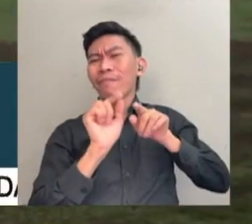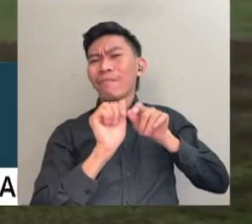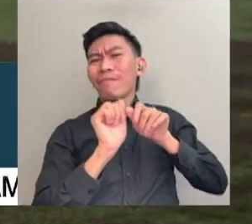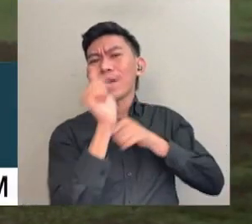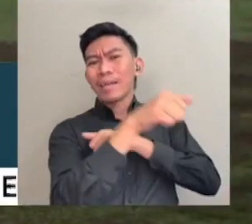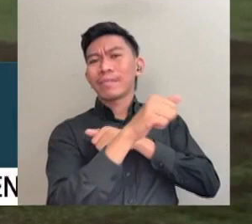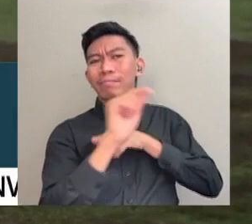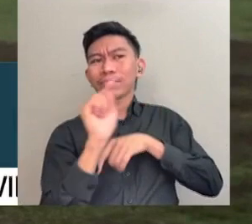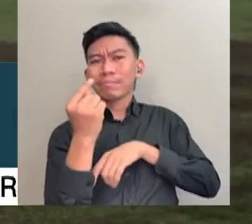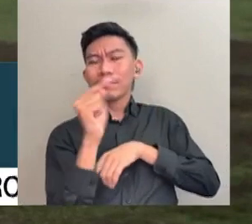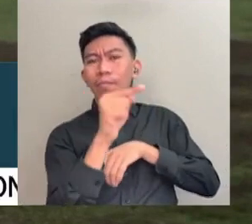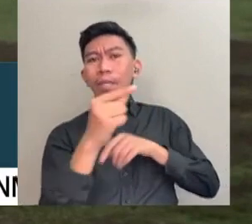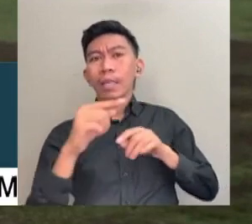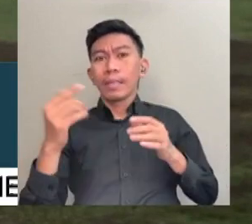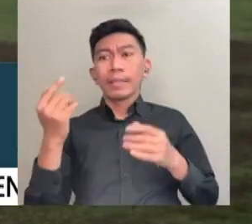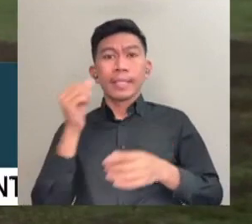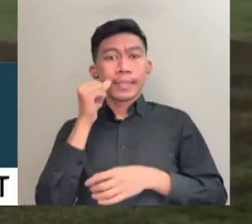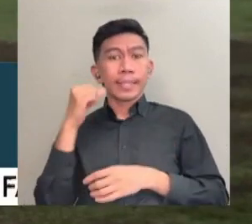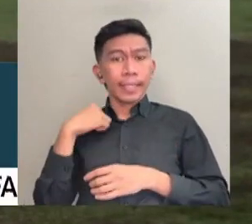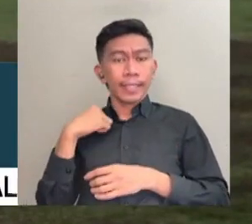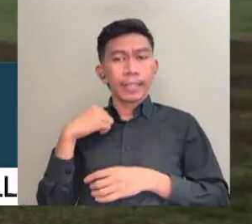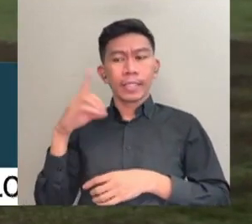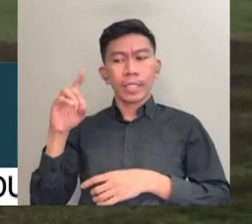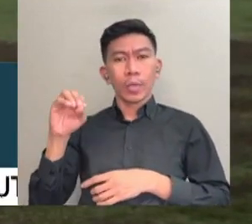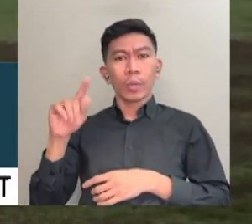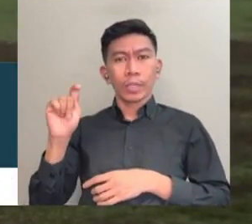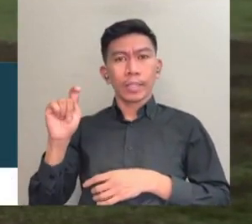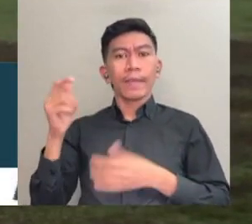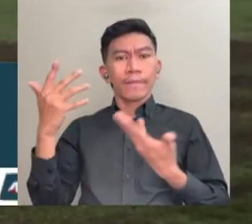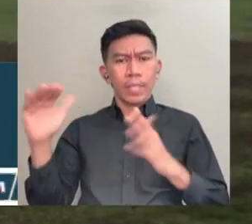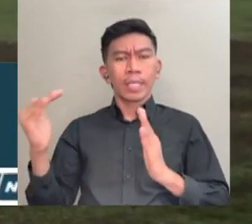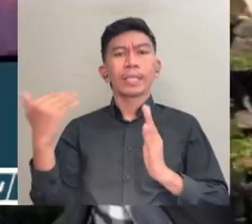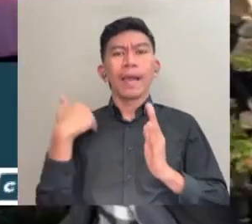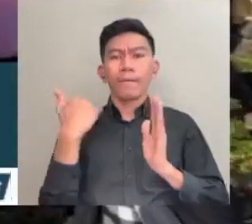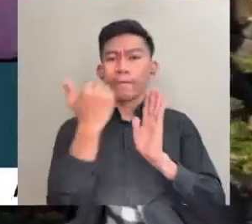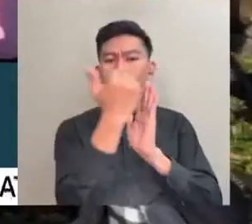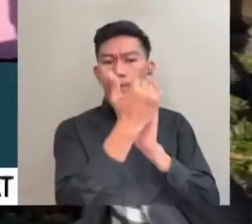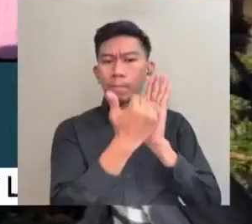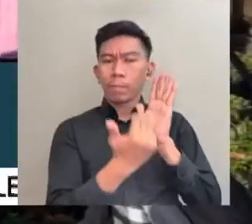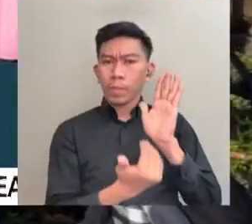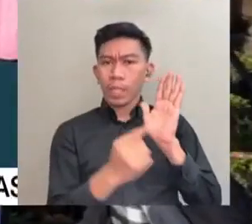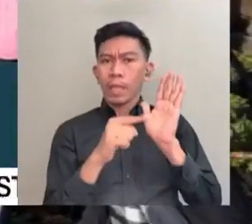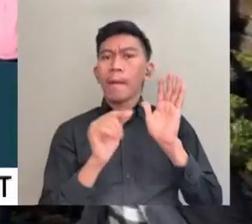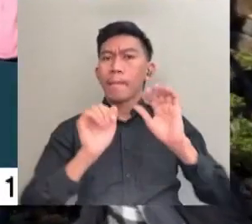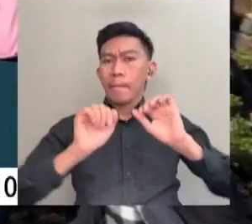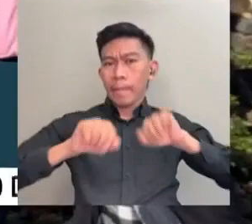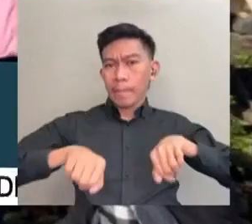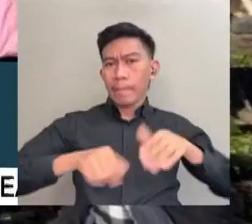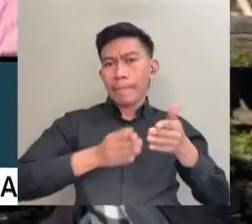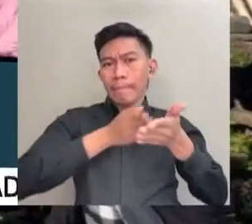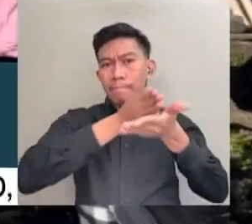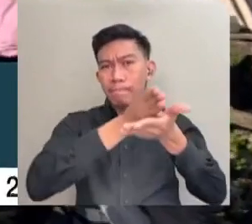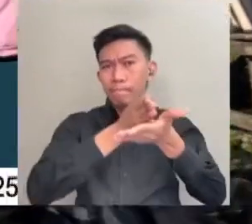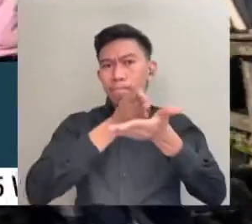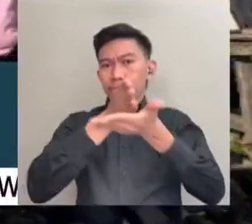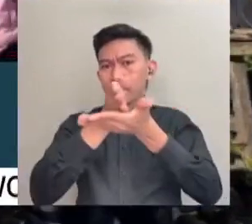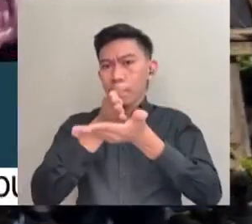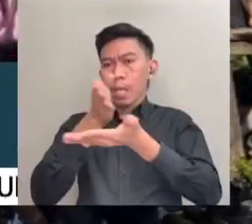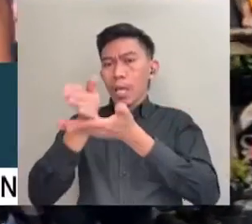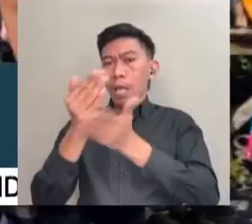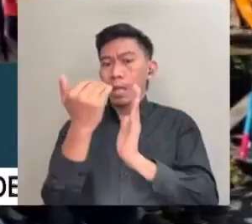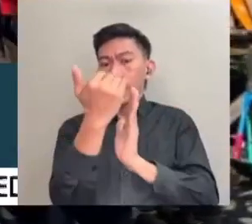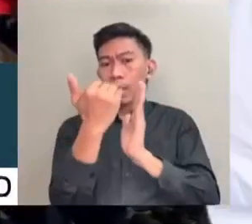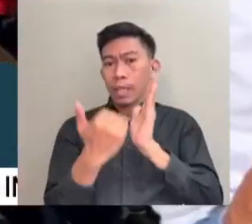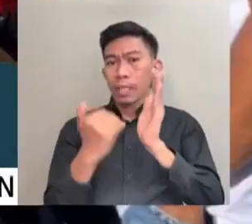already a list of places where they can visit. This list actually includes also